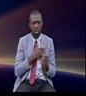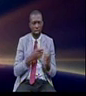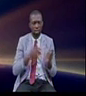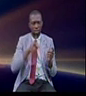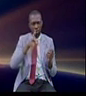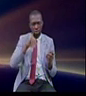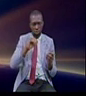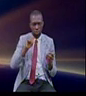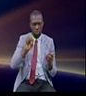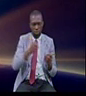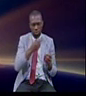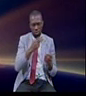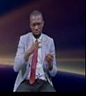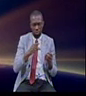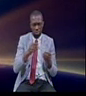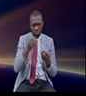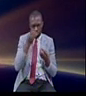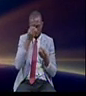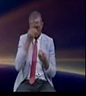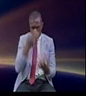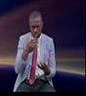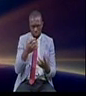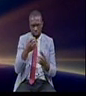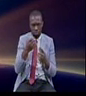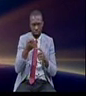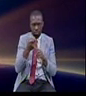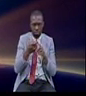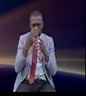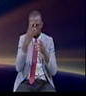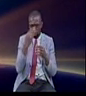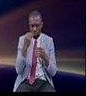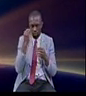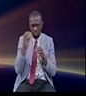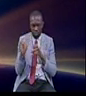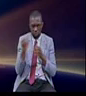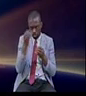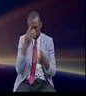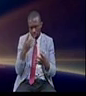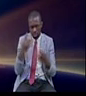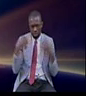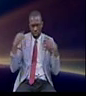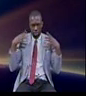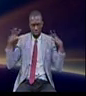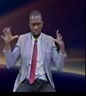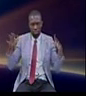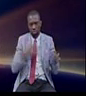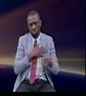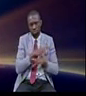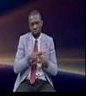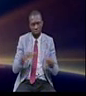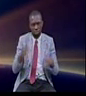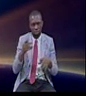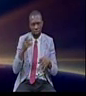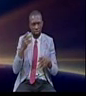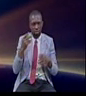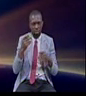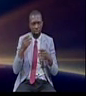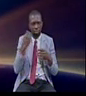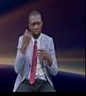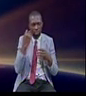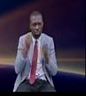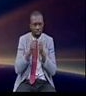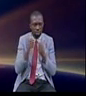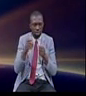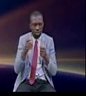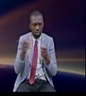sleep, did as the angel of the Lord had bidden him, and took unto him his wife, and knew her not till she had brought forth her firstborn son,